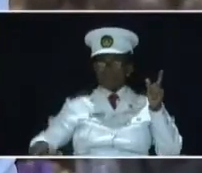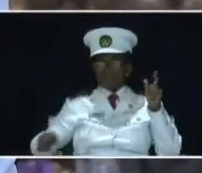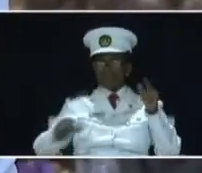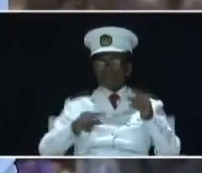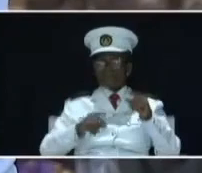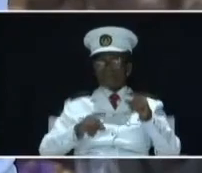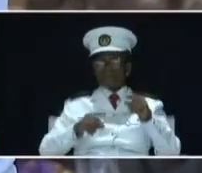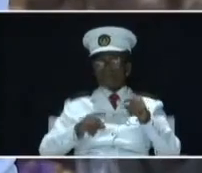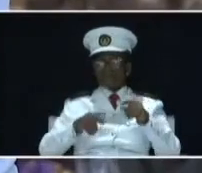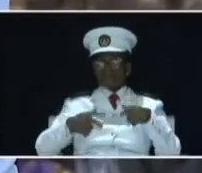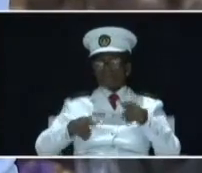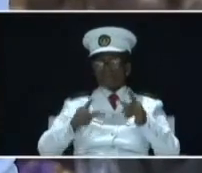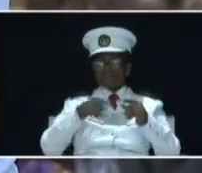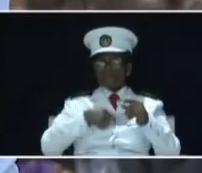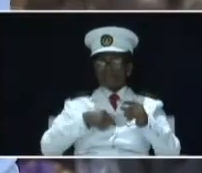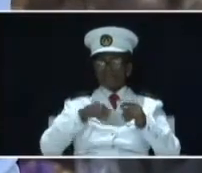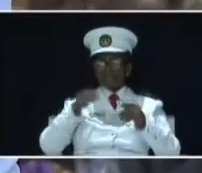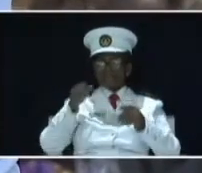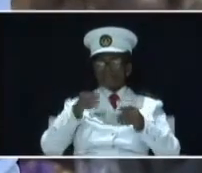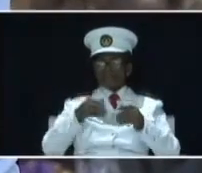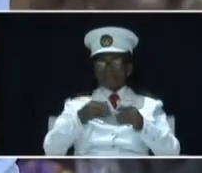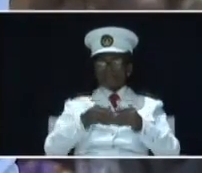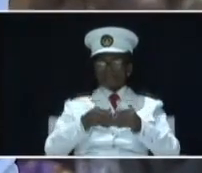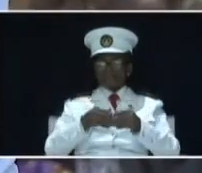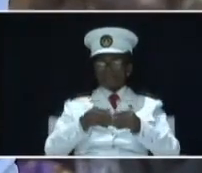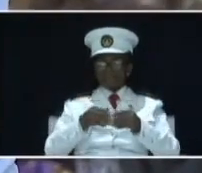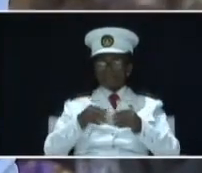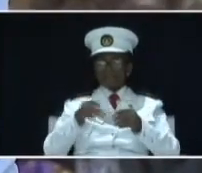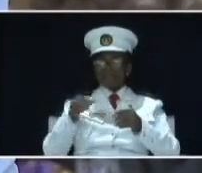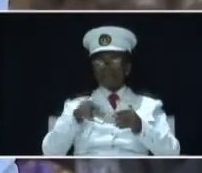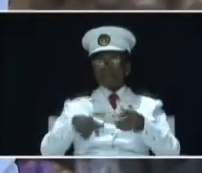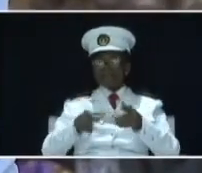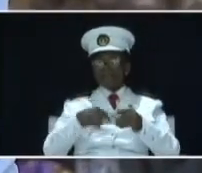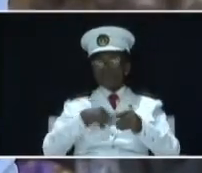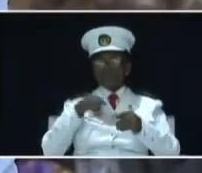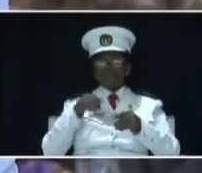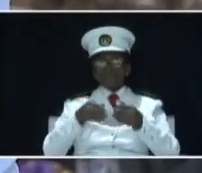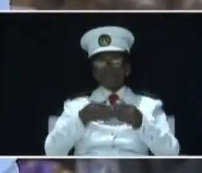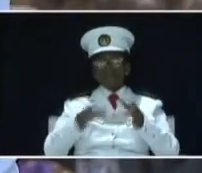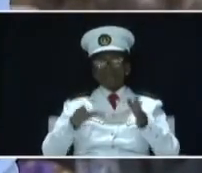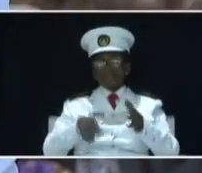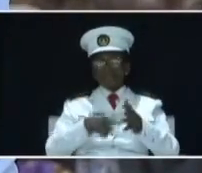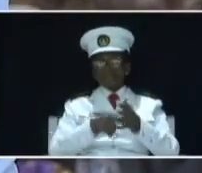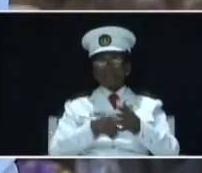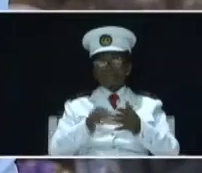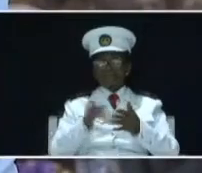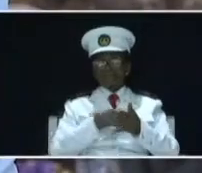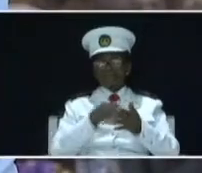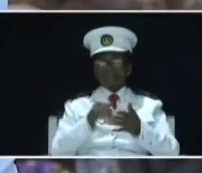Well, let me finish this song because it's slightly different from the one you know.